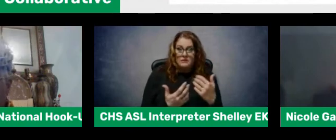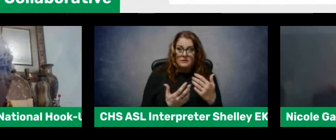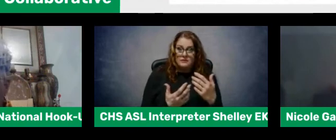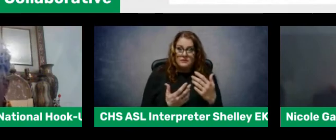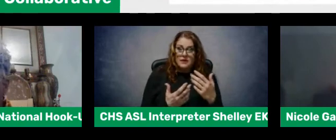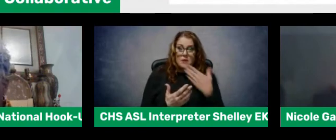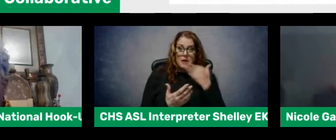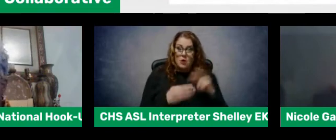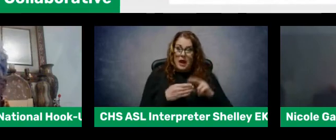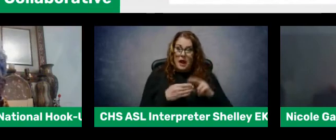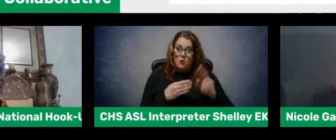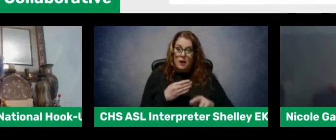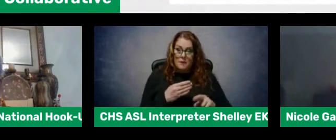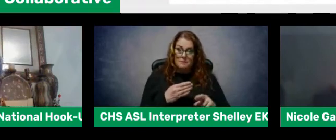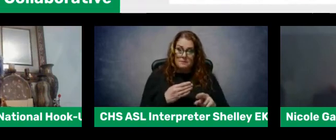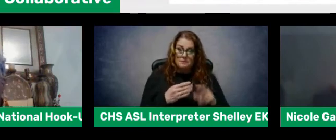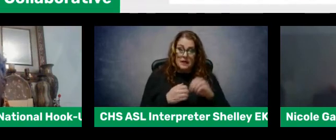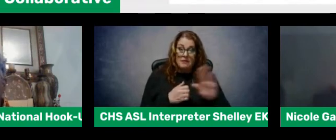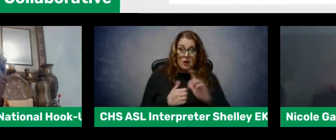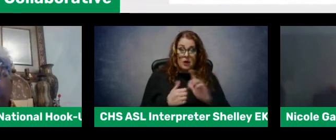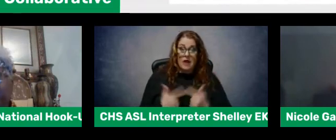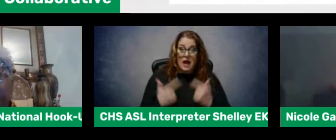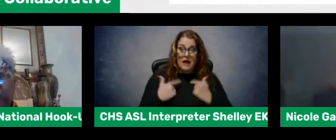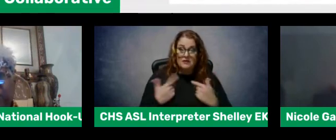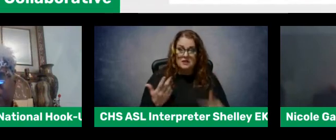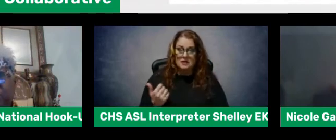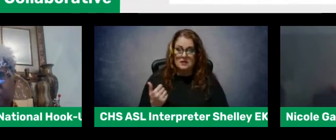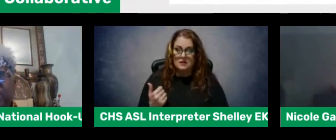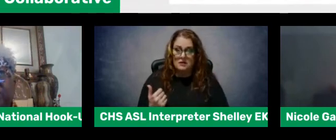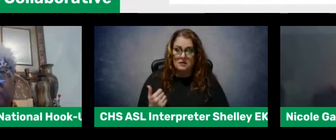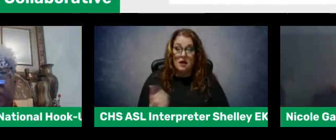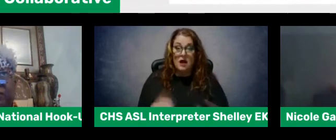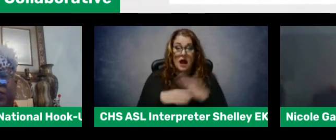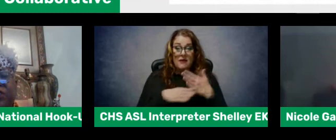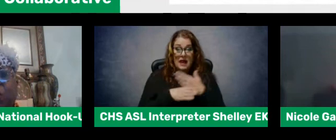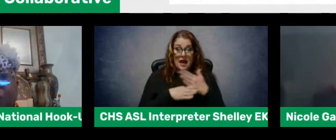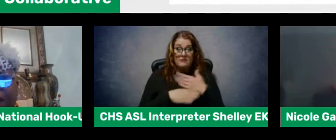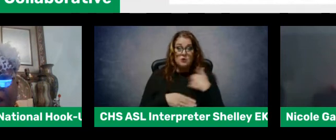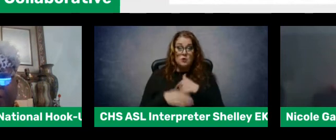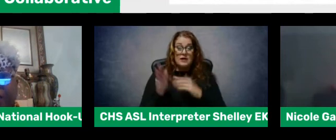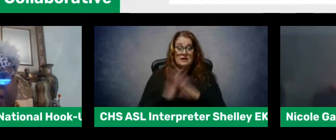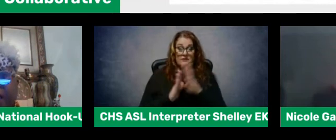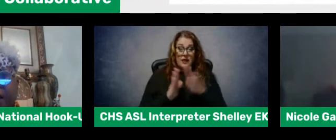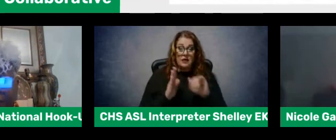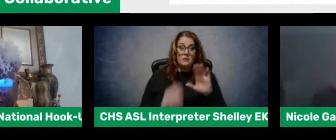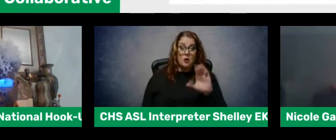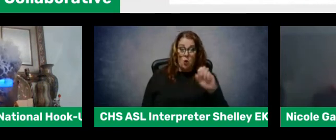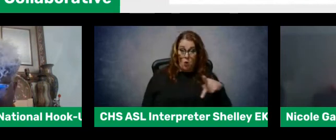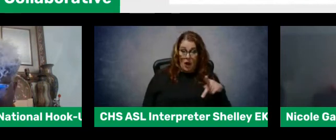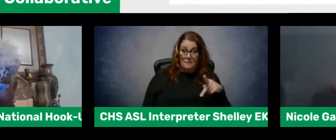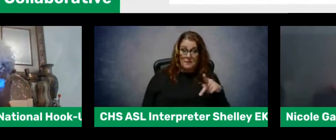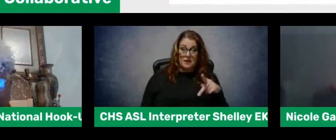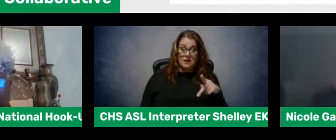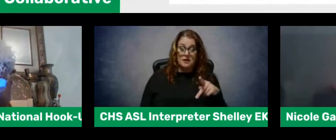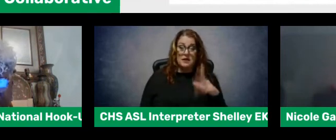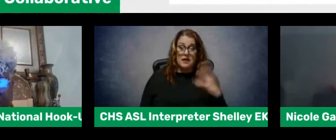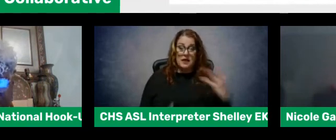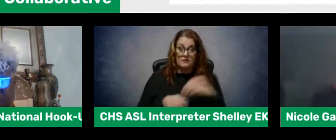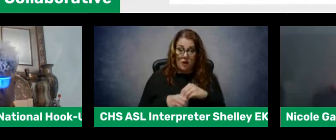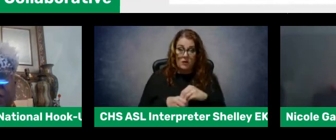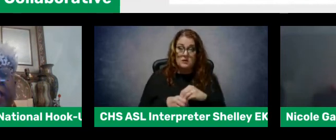outcomes in their lives. So on the average, we developed this co-op. It involves